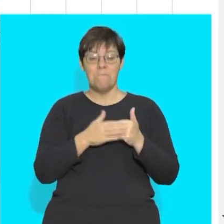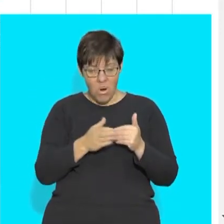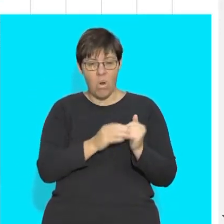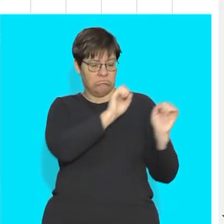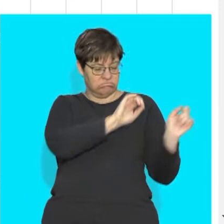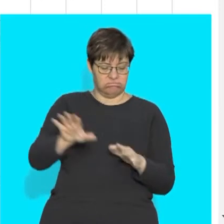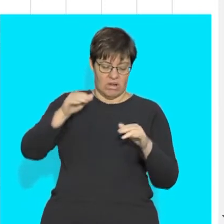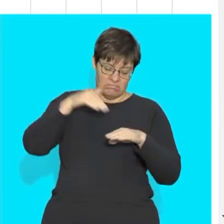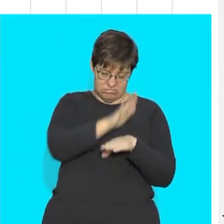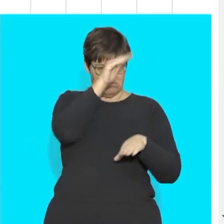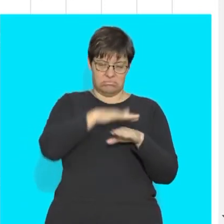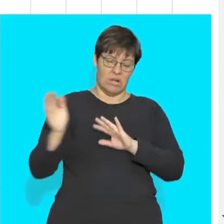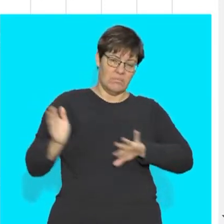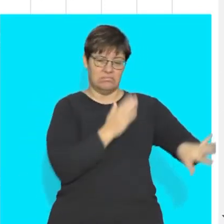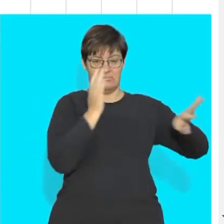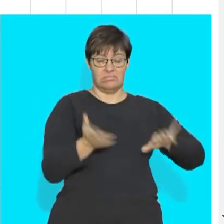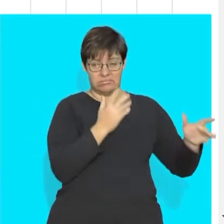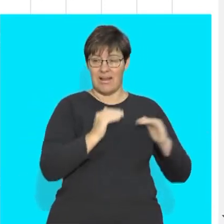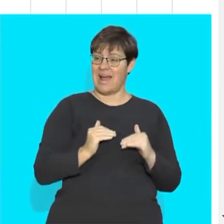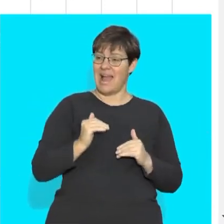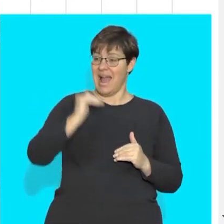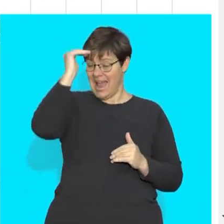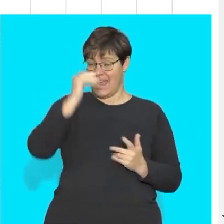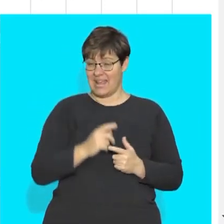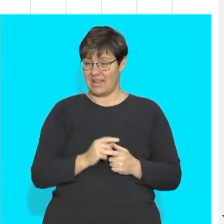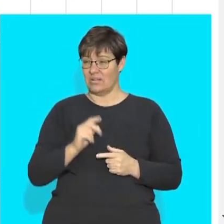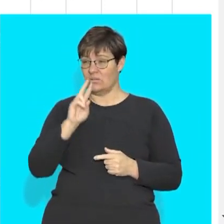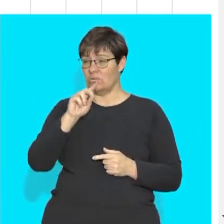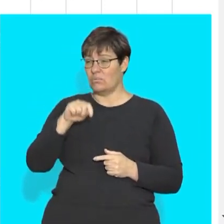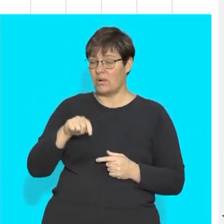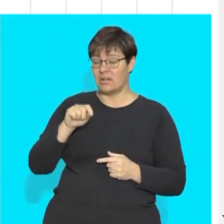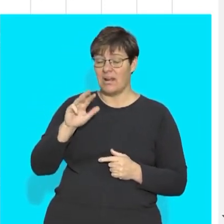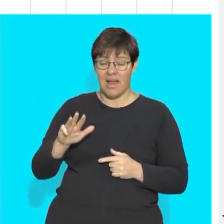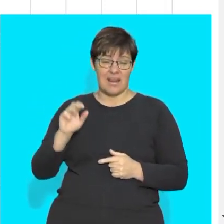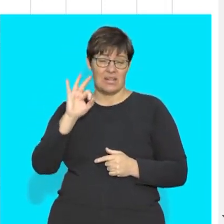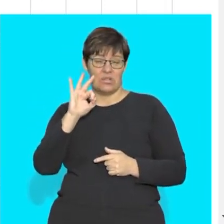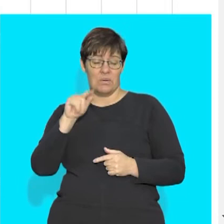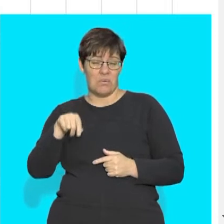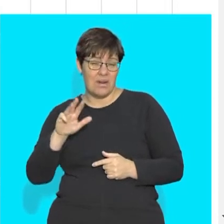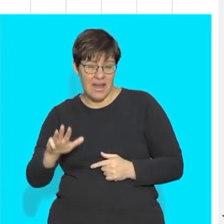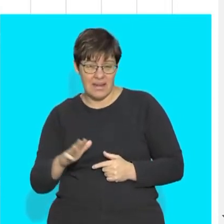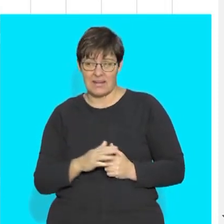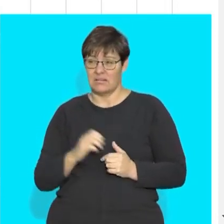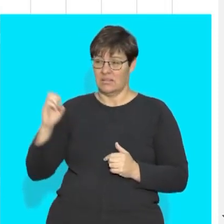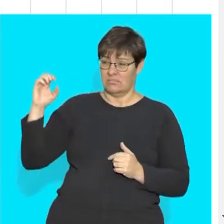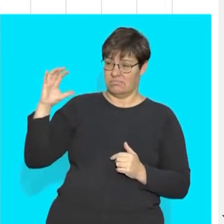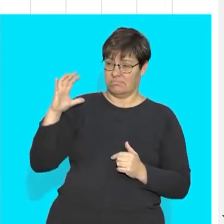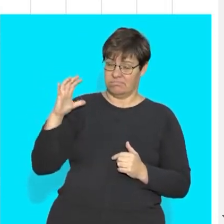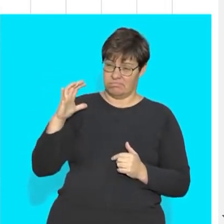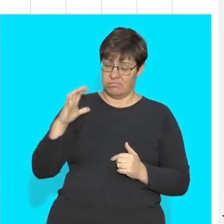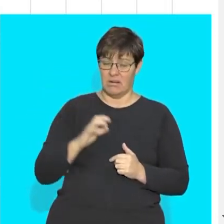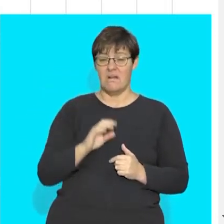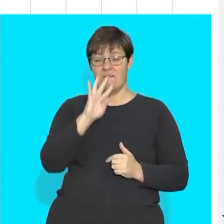actually we can get a very high current. Okay, so the more intense it is, all